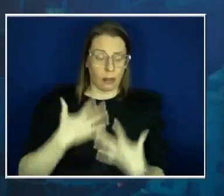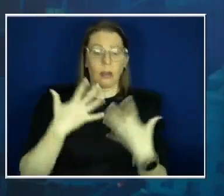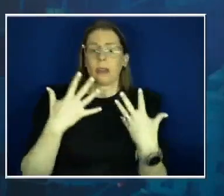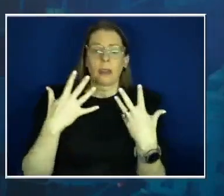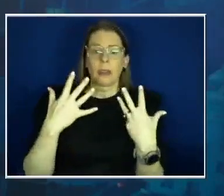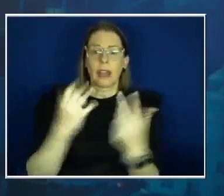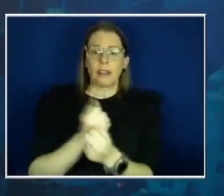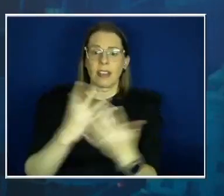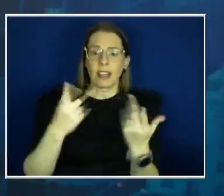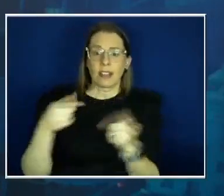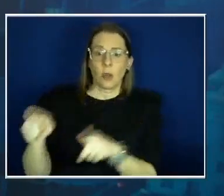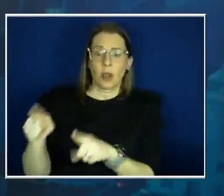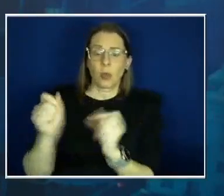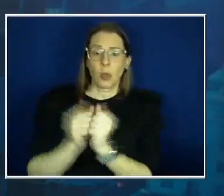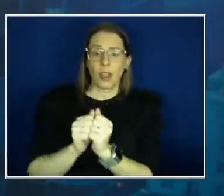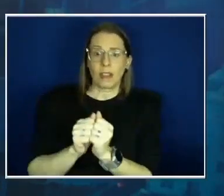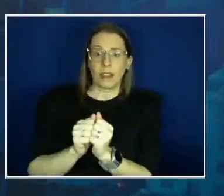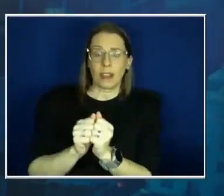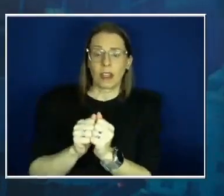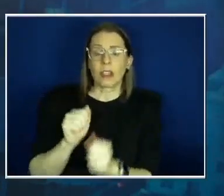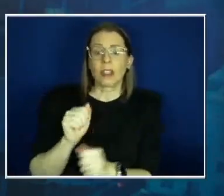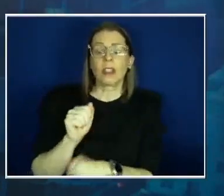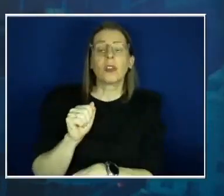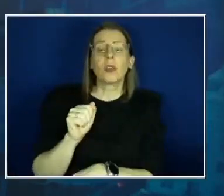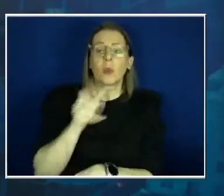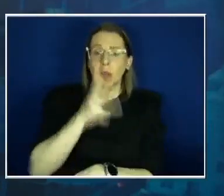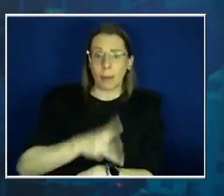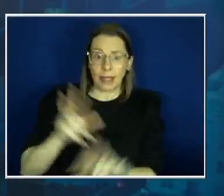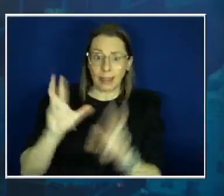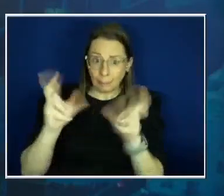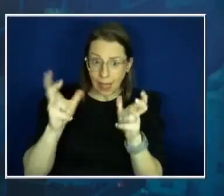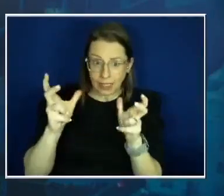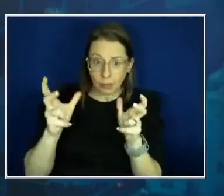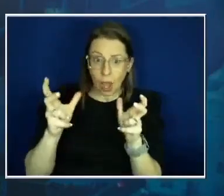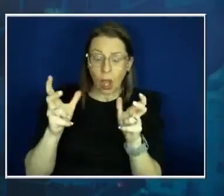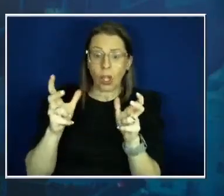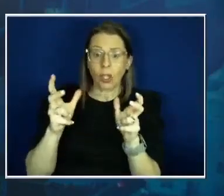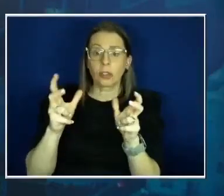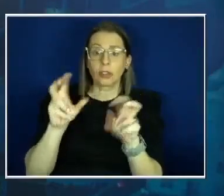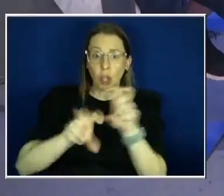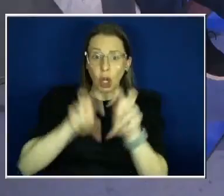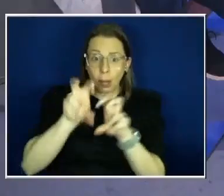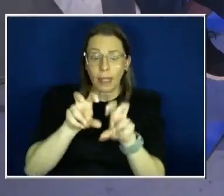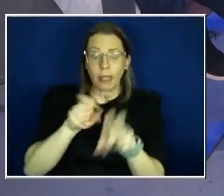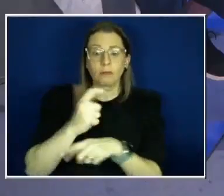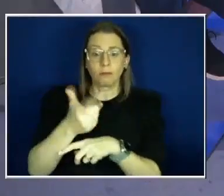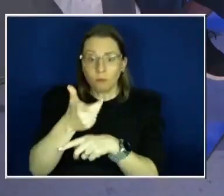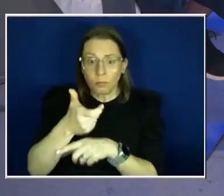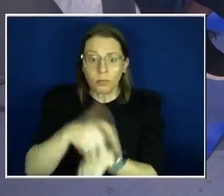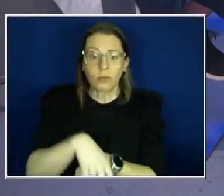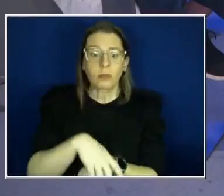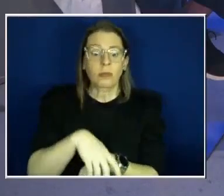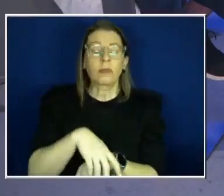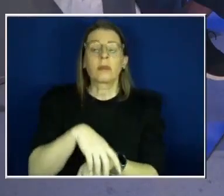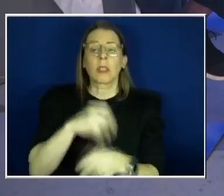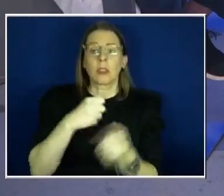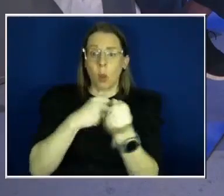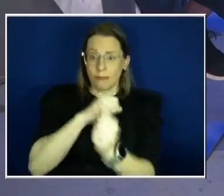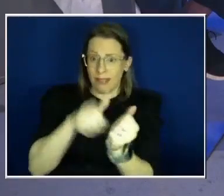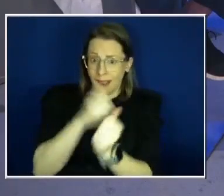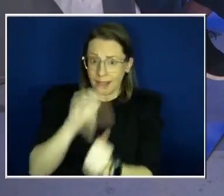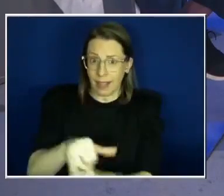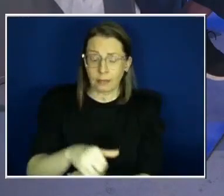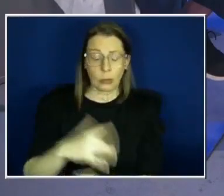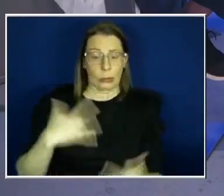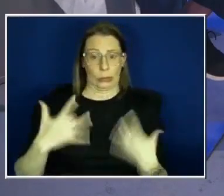women's, you know, basketball tournament, the viewership, and just the feeling behind it. Oh, for sure. It really is exciting. And you, of course,